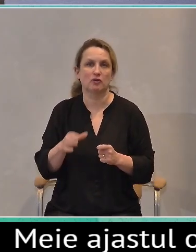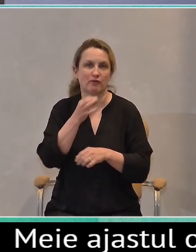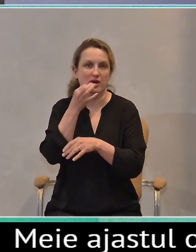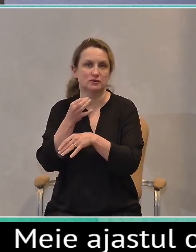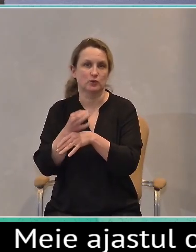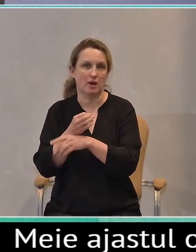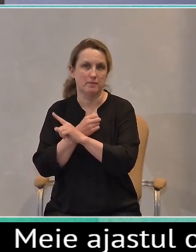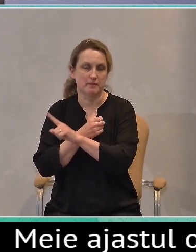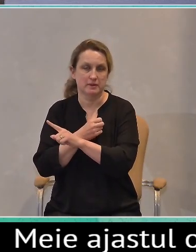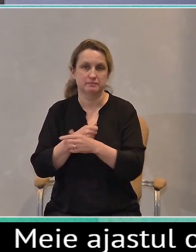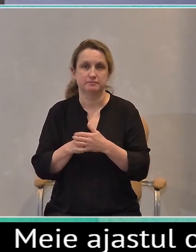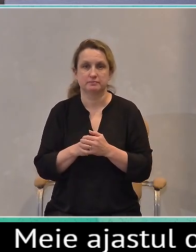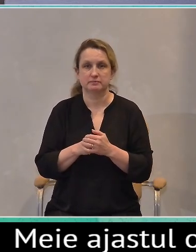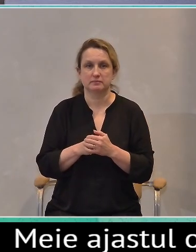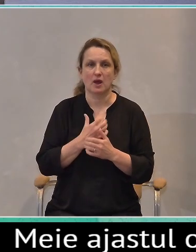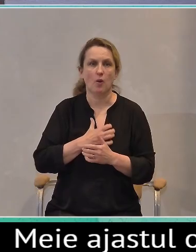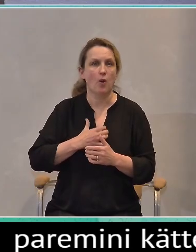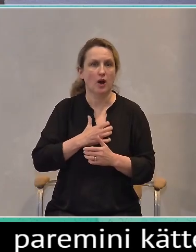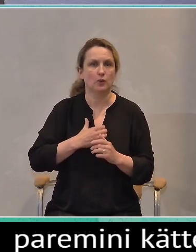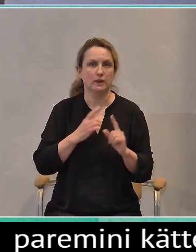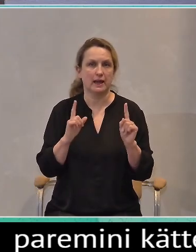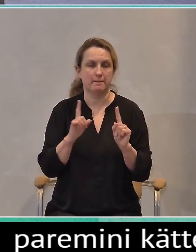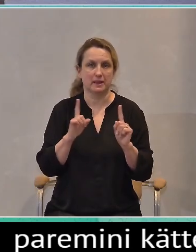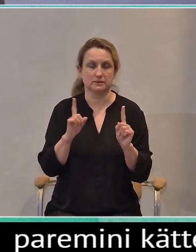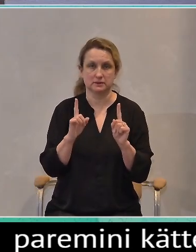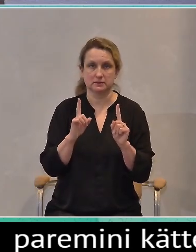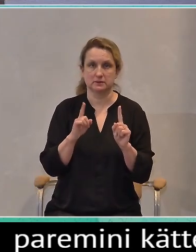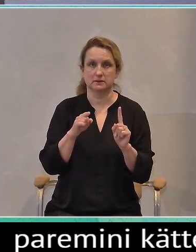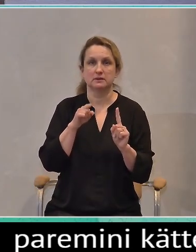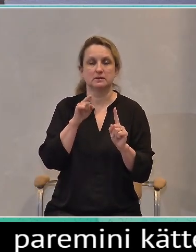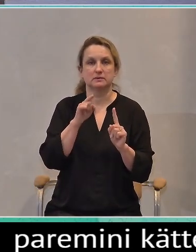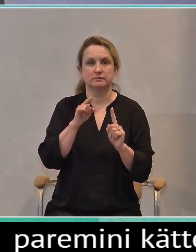is the duty of our ERDERA coordinator.